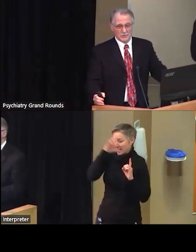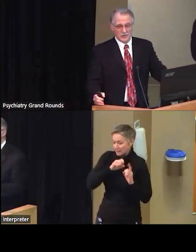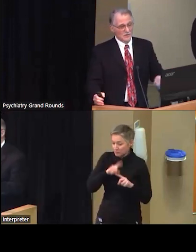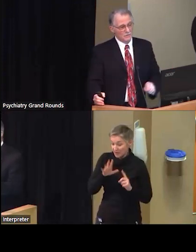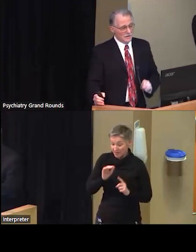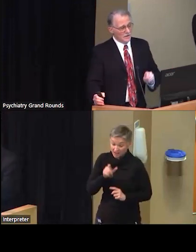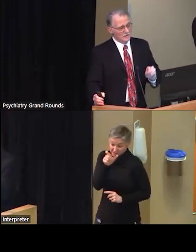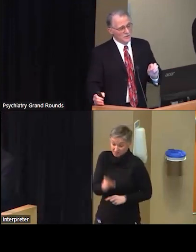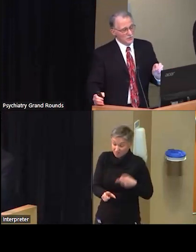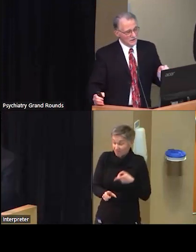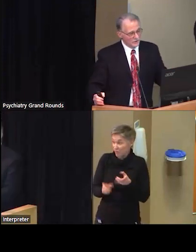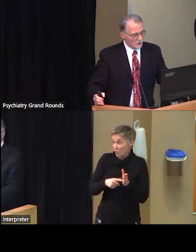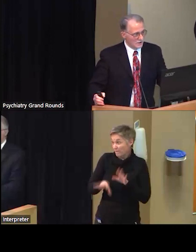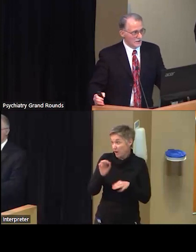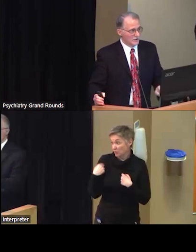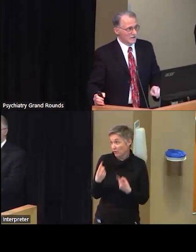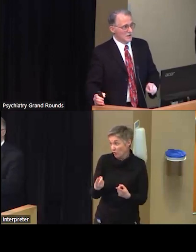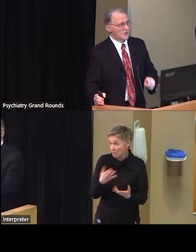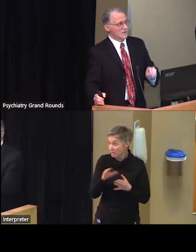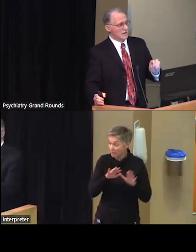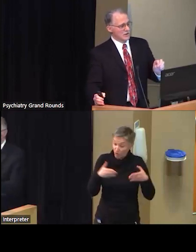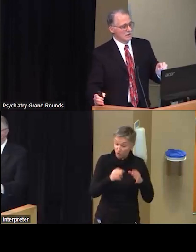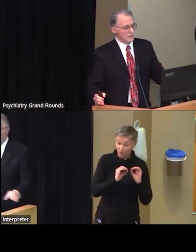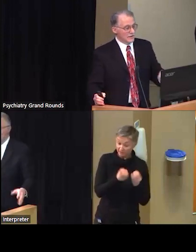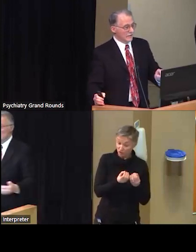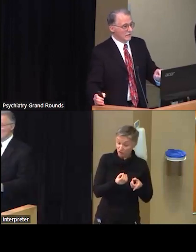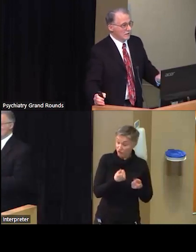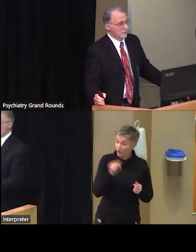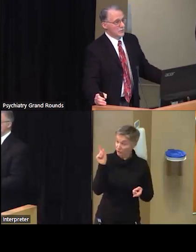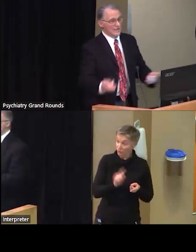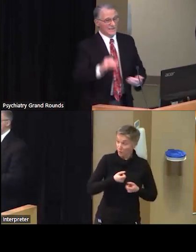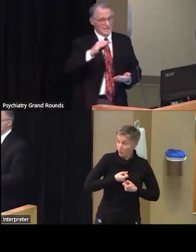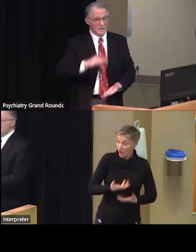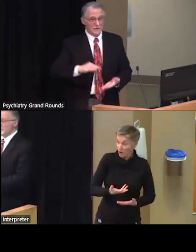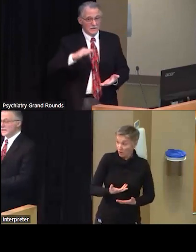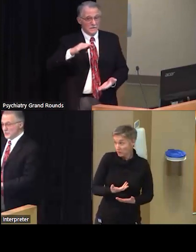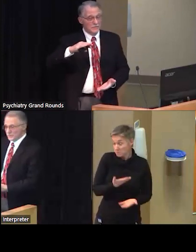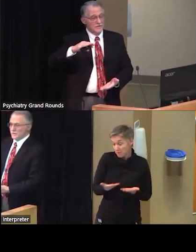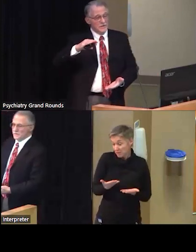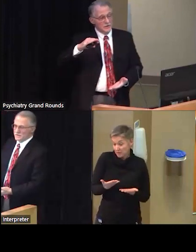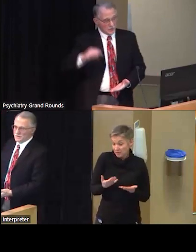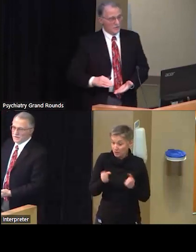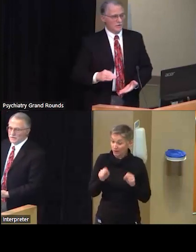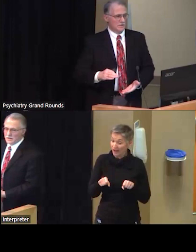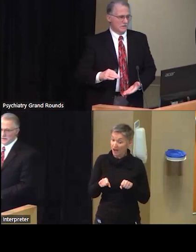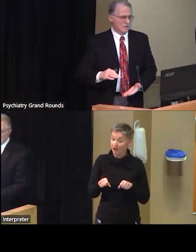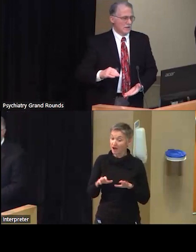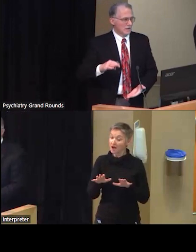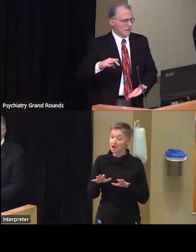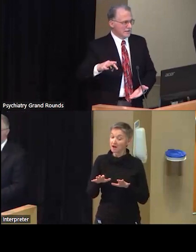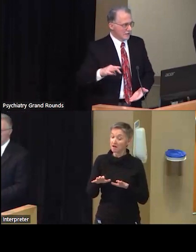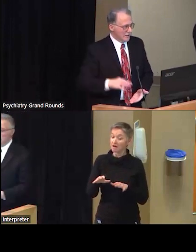we're coming up with. So maybe if we really focus on the organization and decreasing burnout, we can settle the